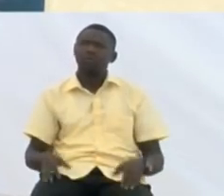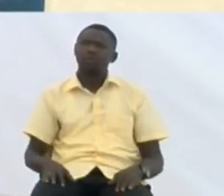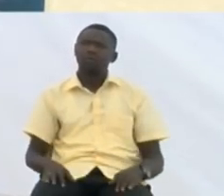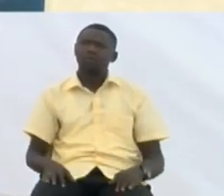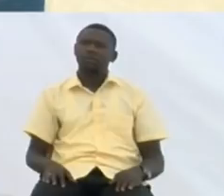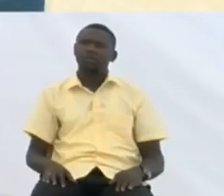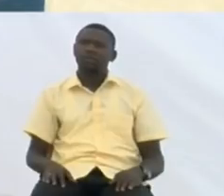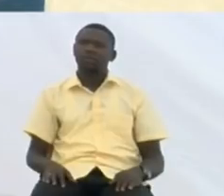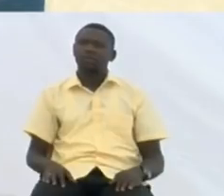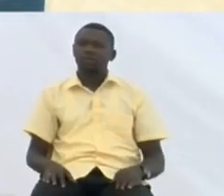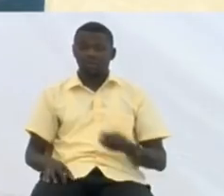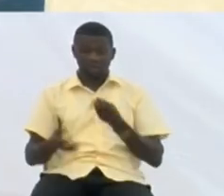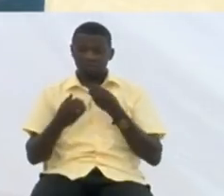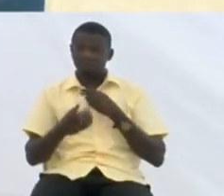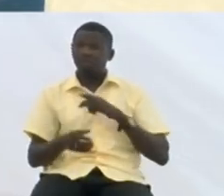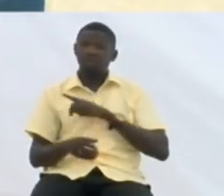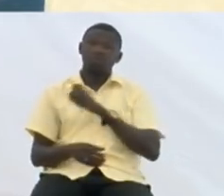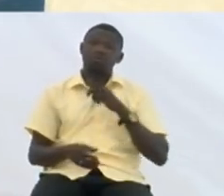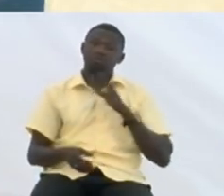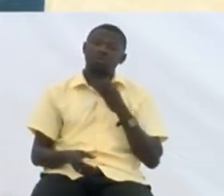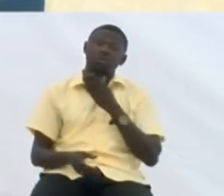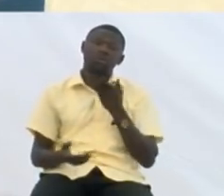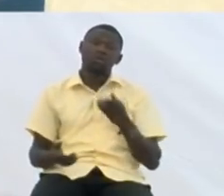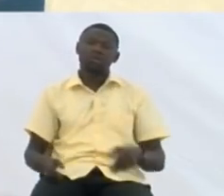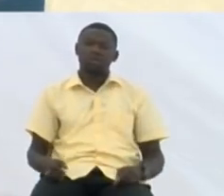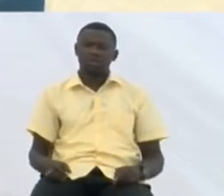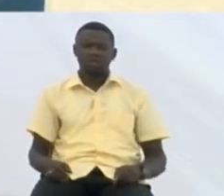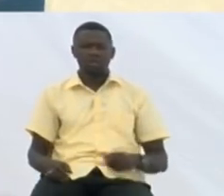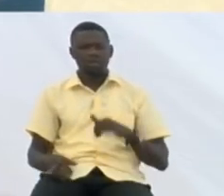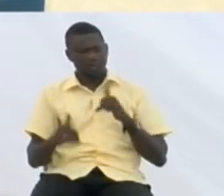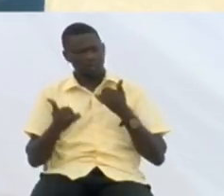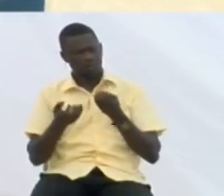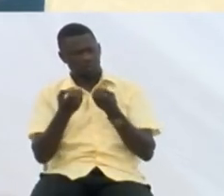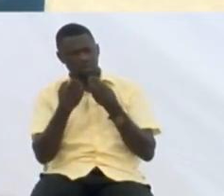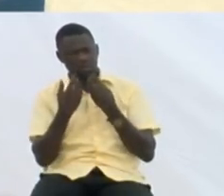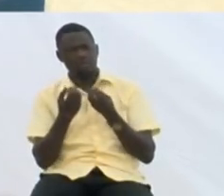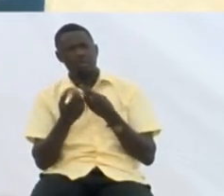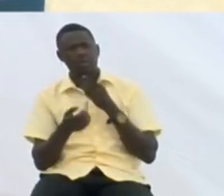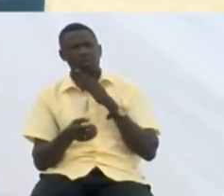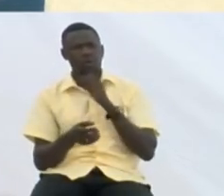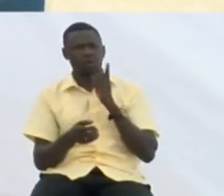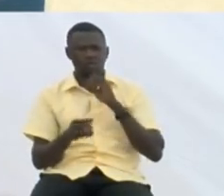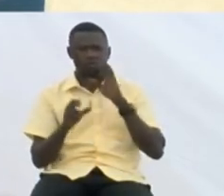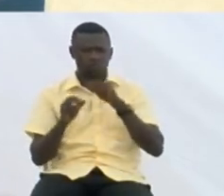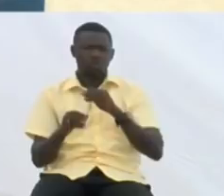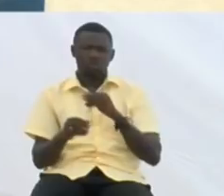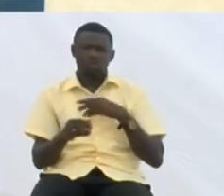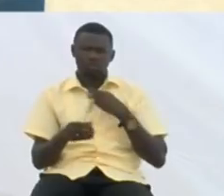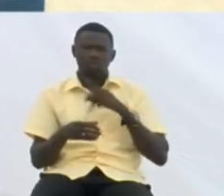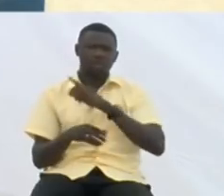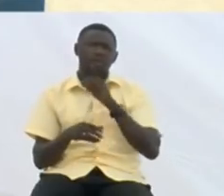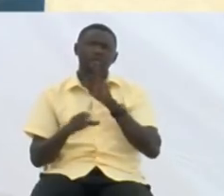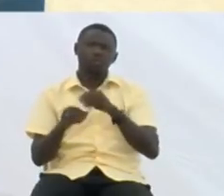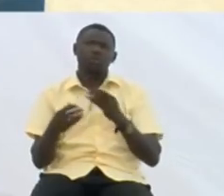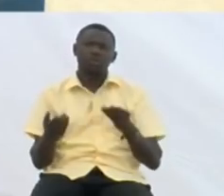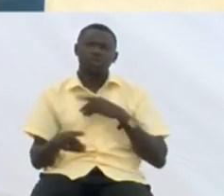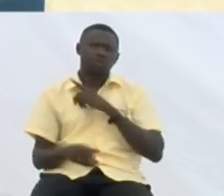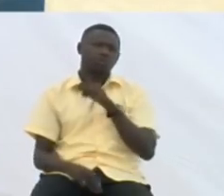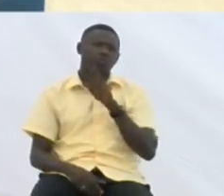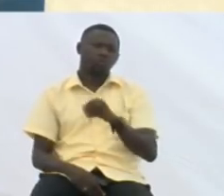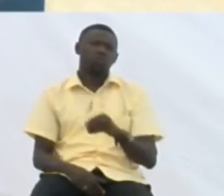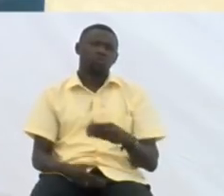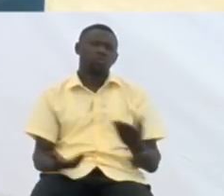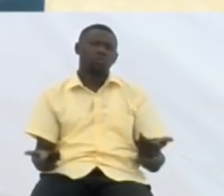said, let me not go there. Arka fanya ko be min kala shewa. And you are telling me that whatever they are to do, let them do, they will do.